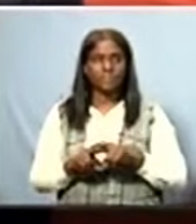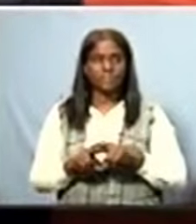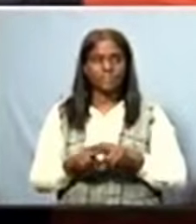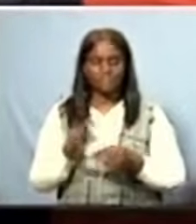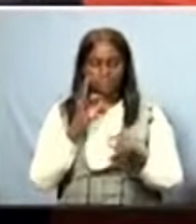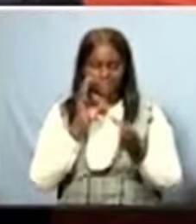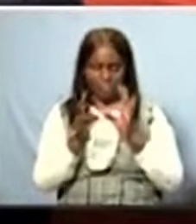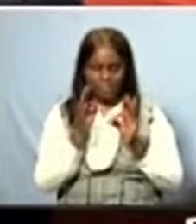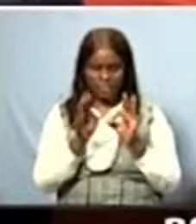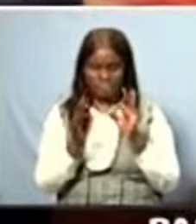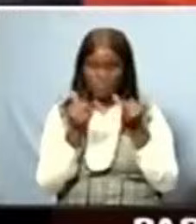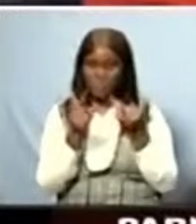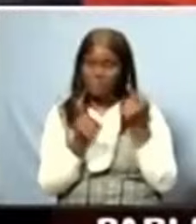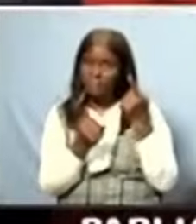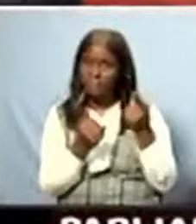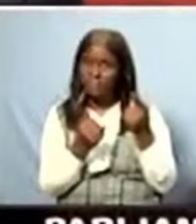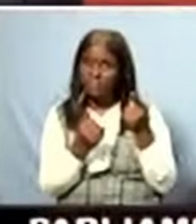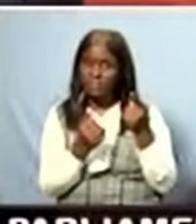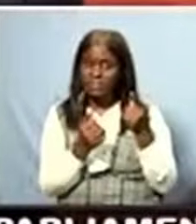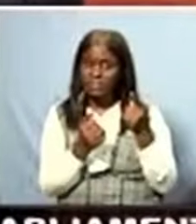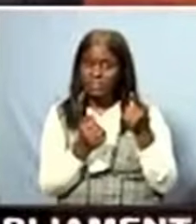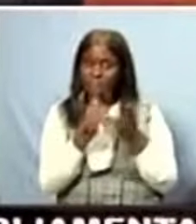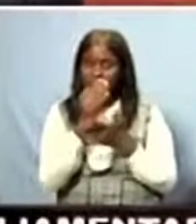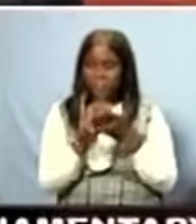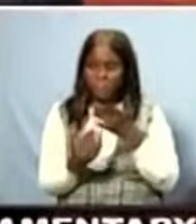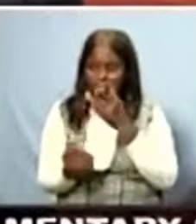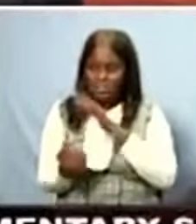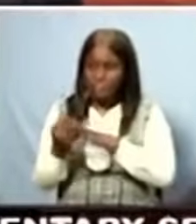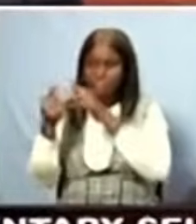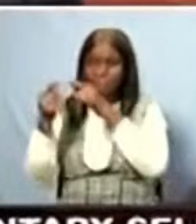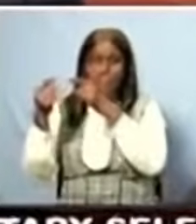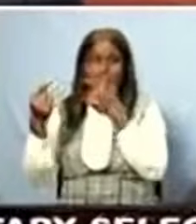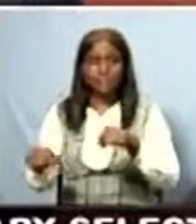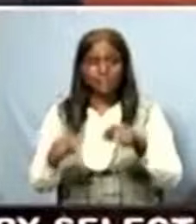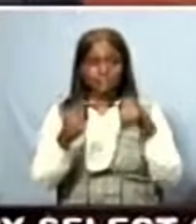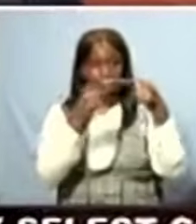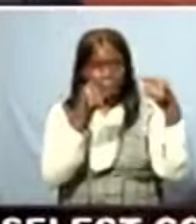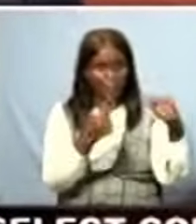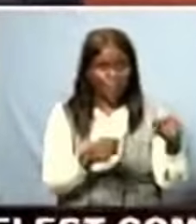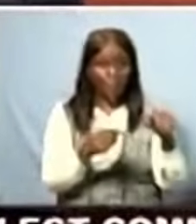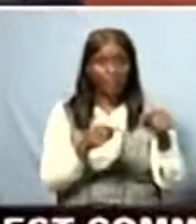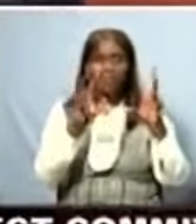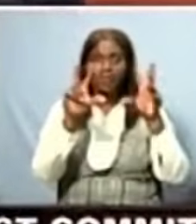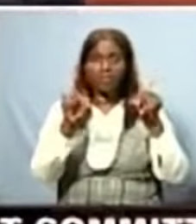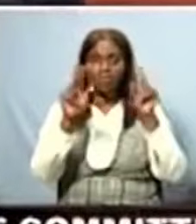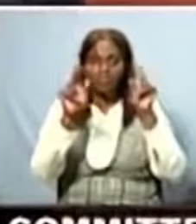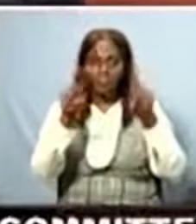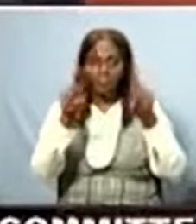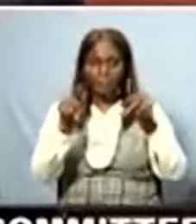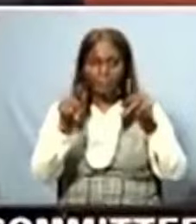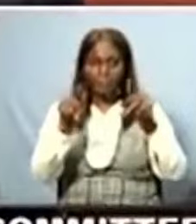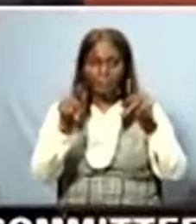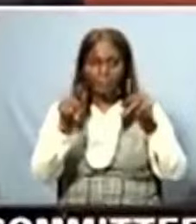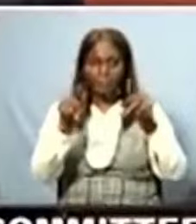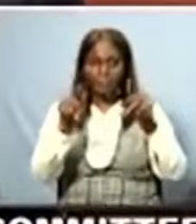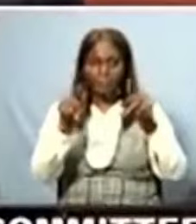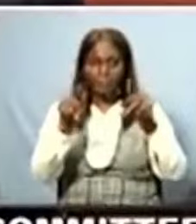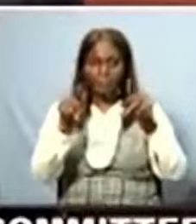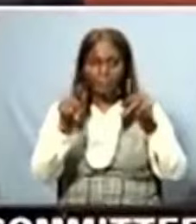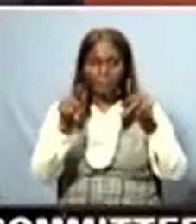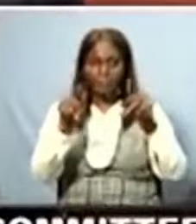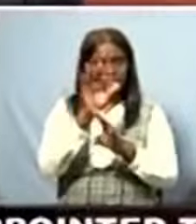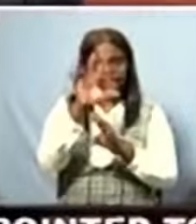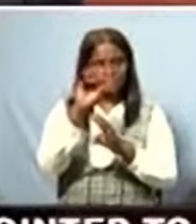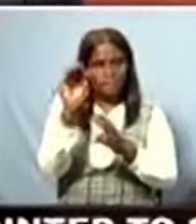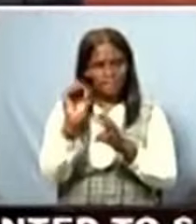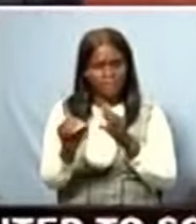if by some circumstances no candidate manages to get a straight